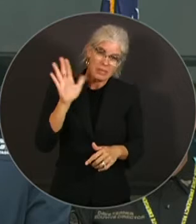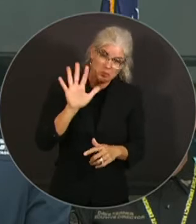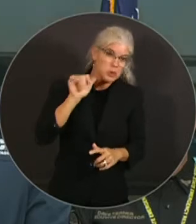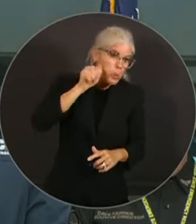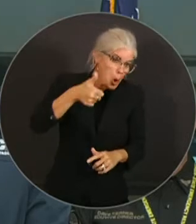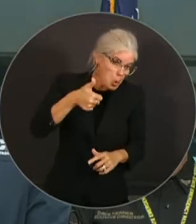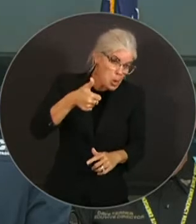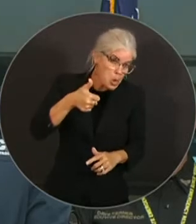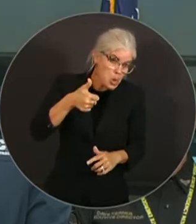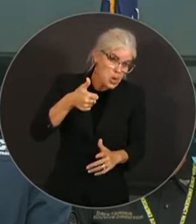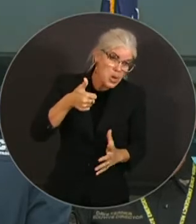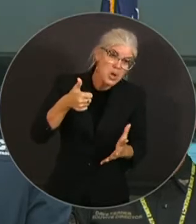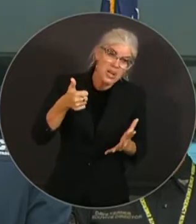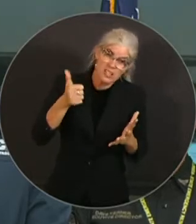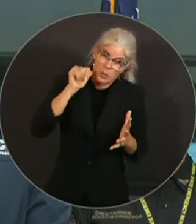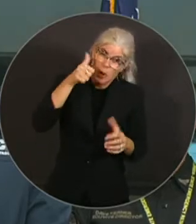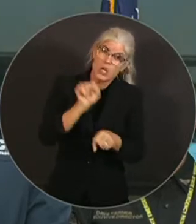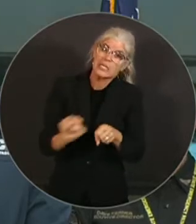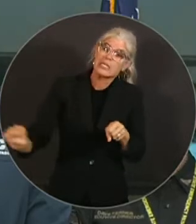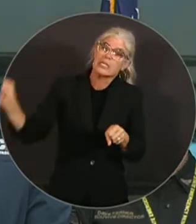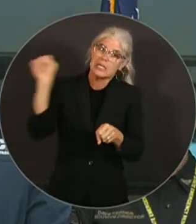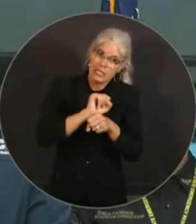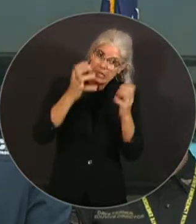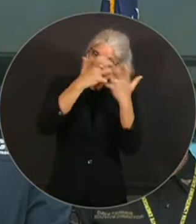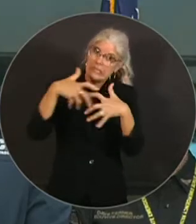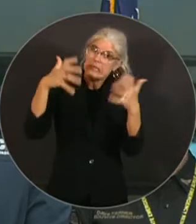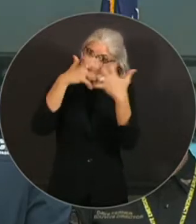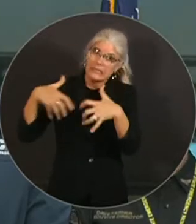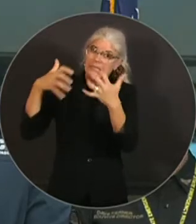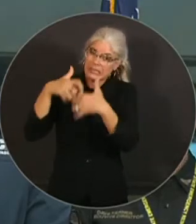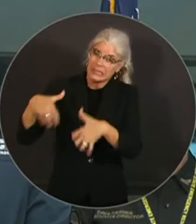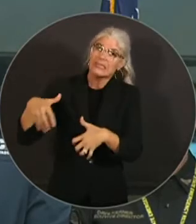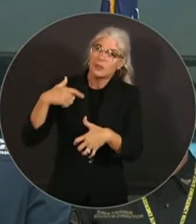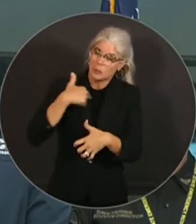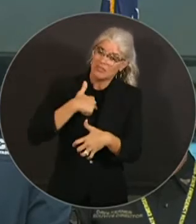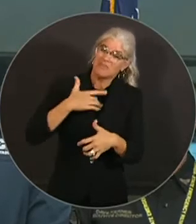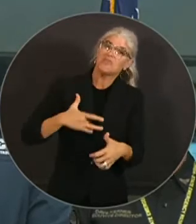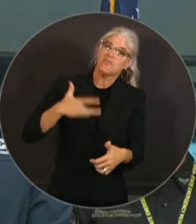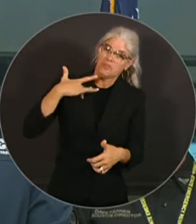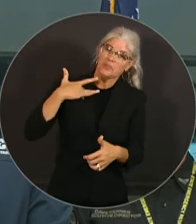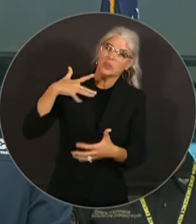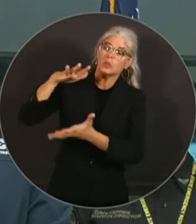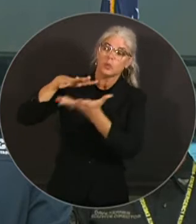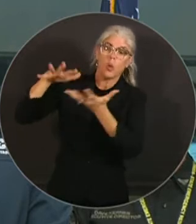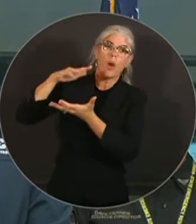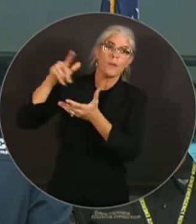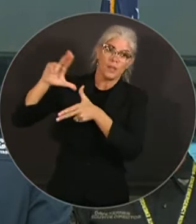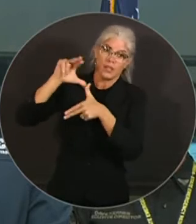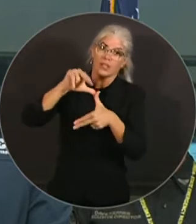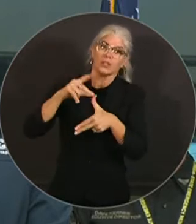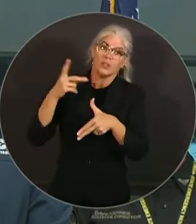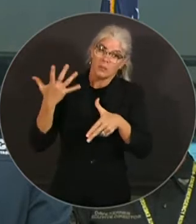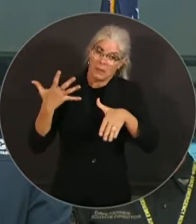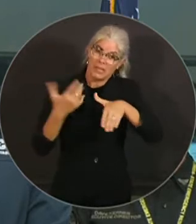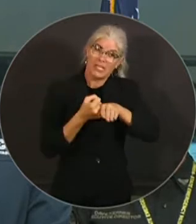more work that's going to be done in preparation. We anticipate the storm coming sometime in the lighter part of Wednesday, but we'll definitely